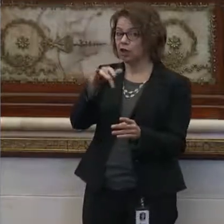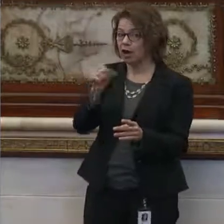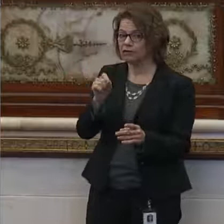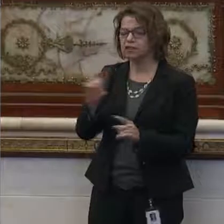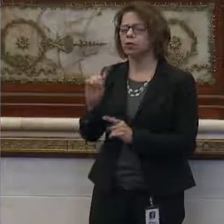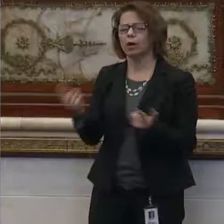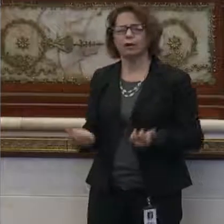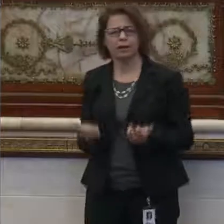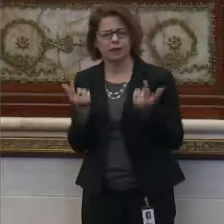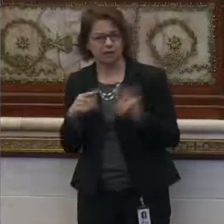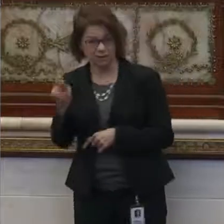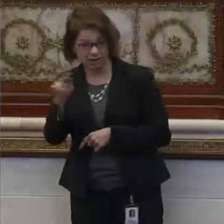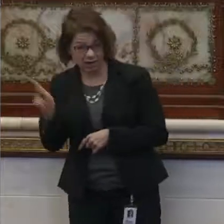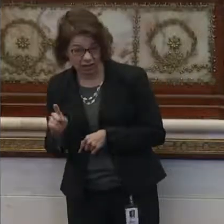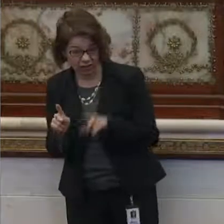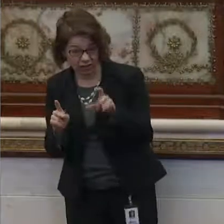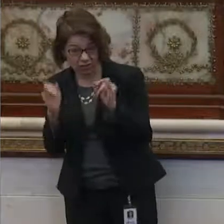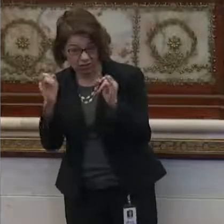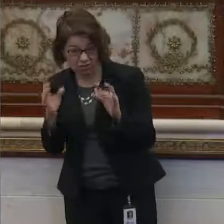they the